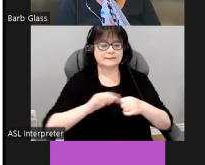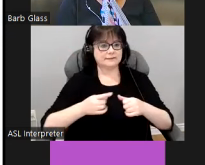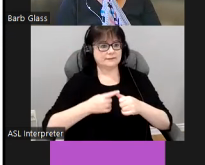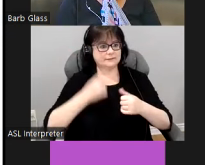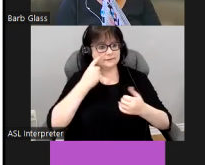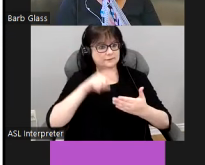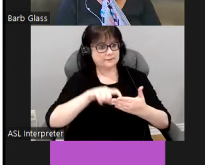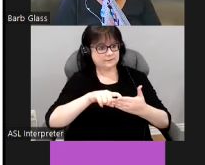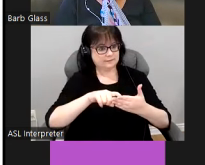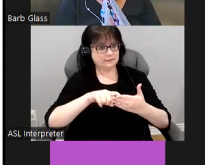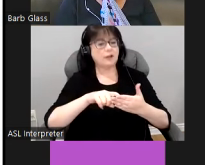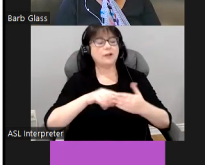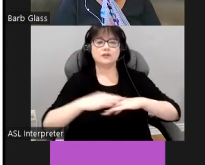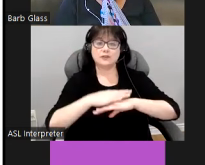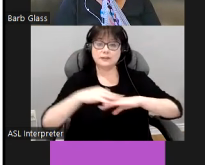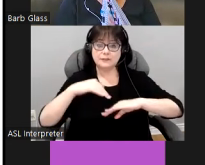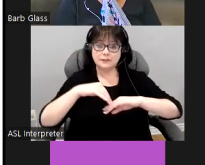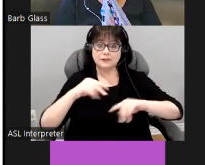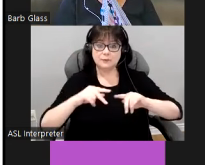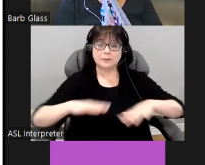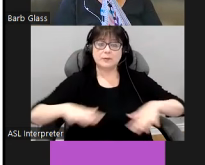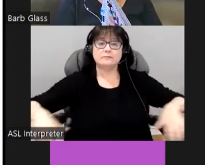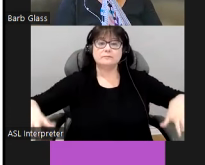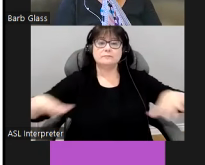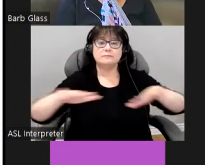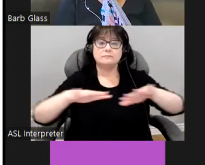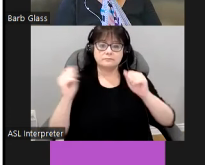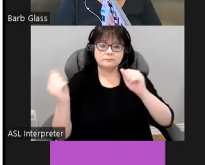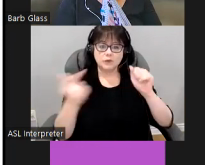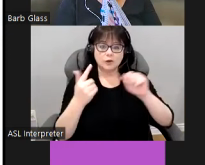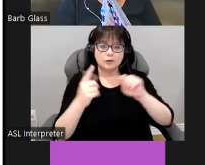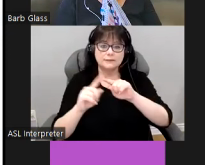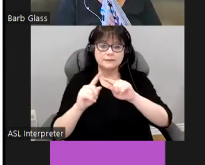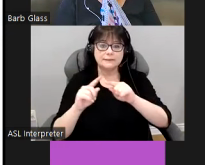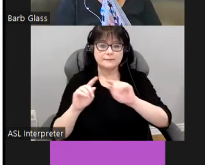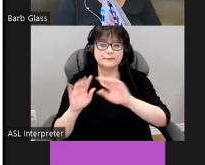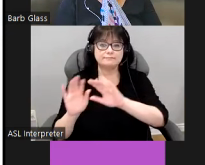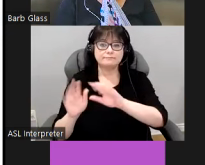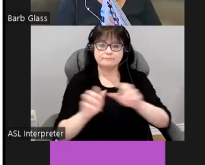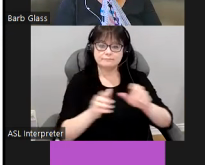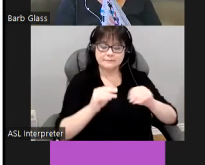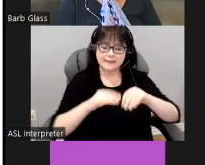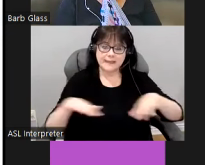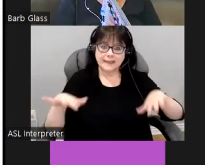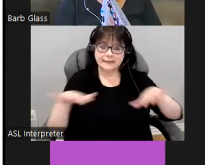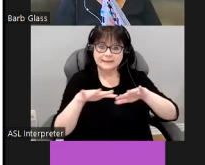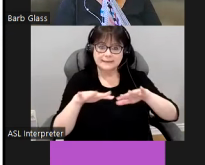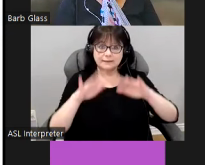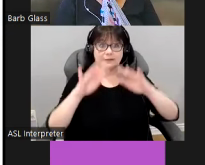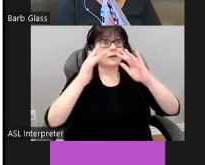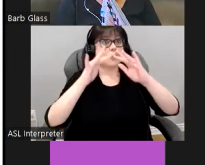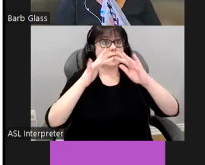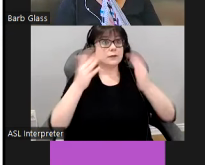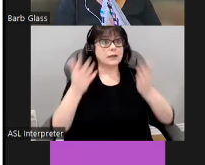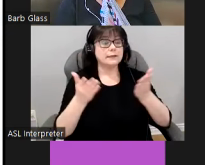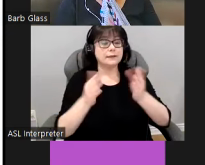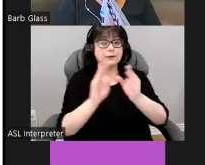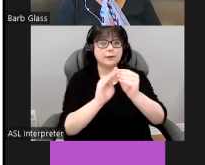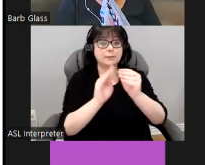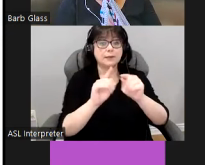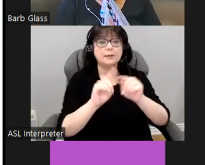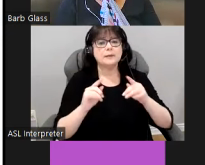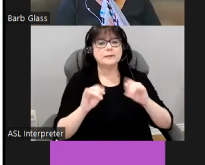all of the lands that we are on today. And although we're meeting virtually, we do want to acknowledge the importance of these lands that each of us